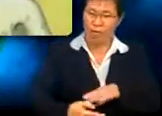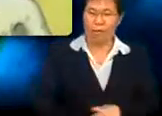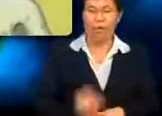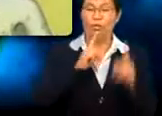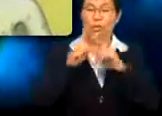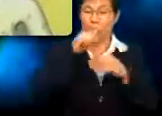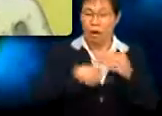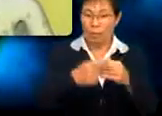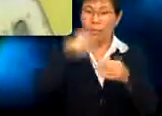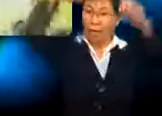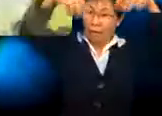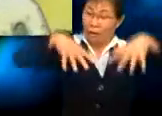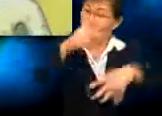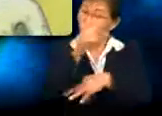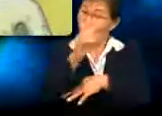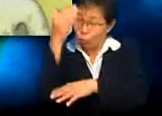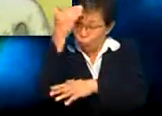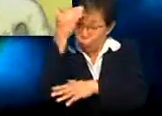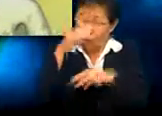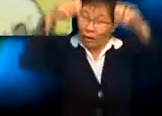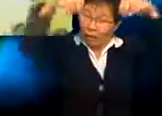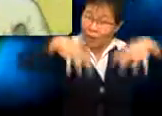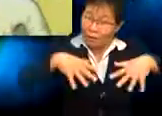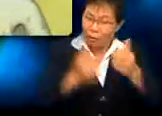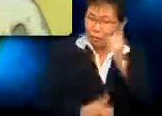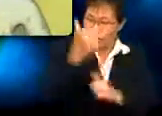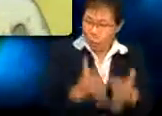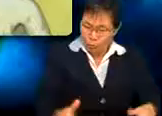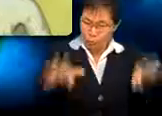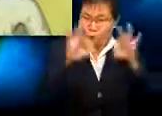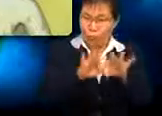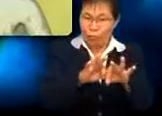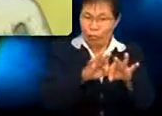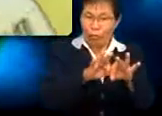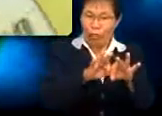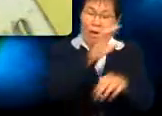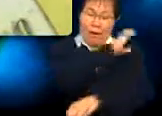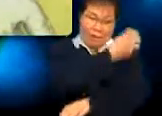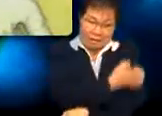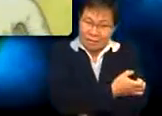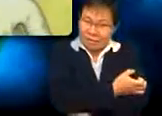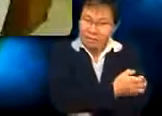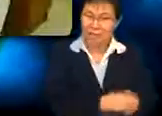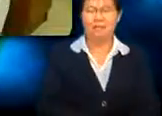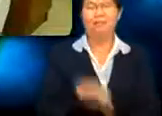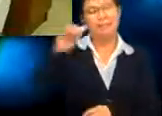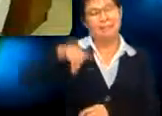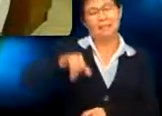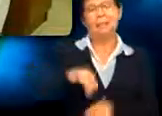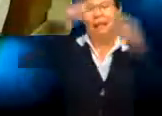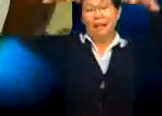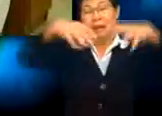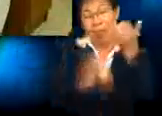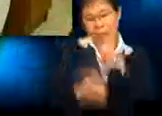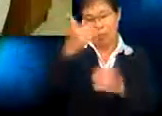Talking about light, do you know that light is the most important form of energy? Yes, light